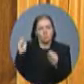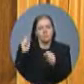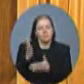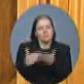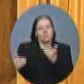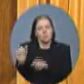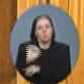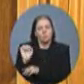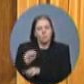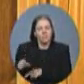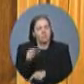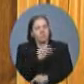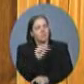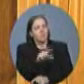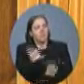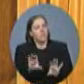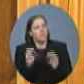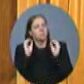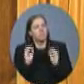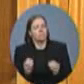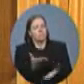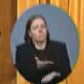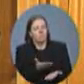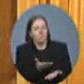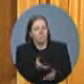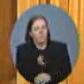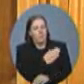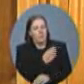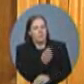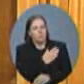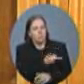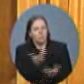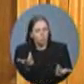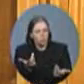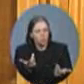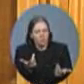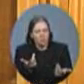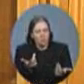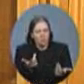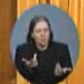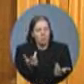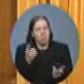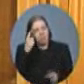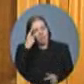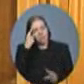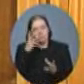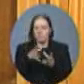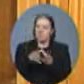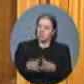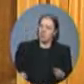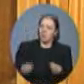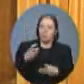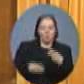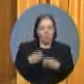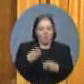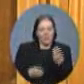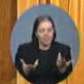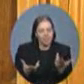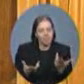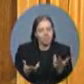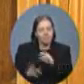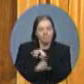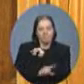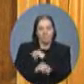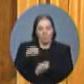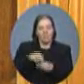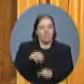their hope that will all just go away could mean that Canadian jobs become American jobs. After 3 years of doing nothing,